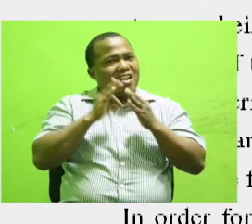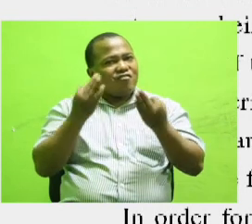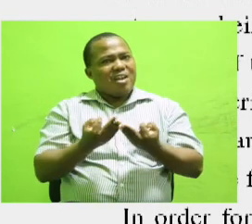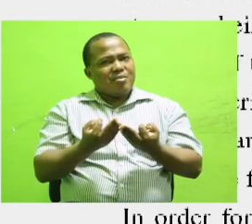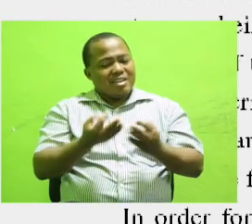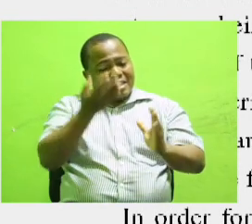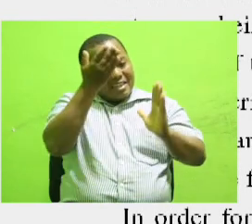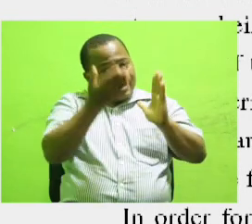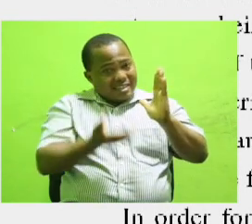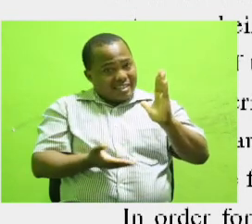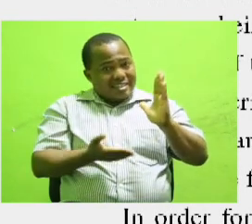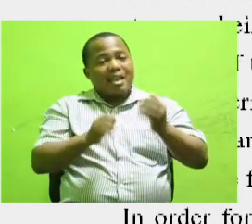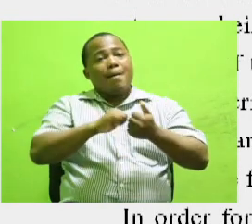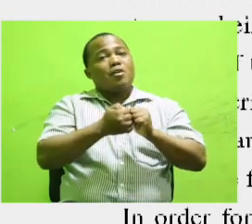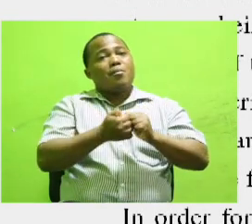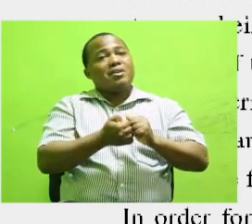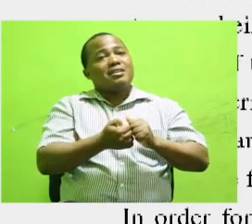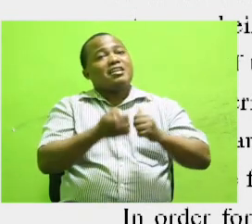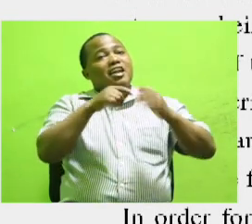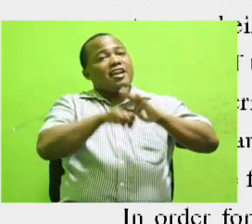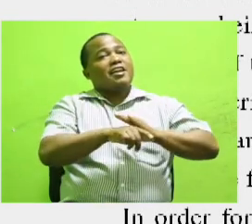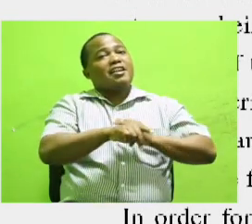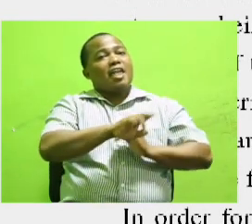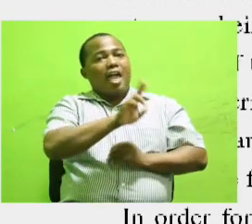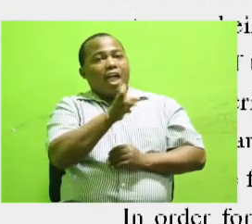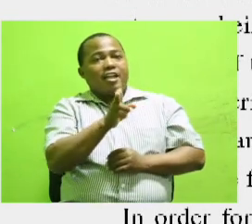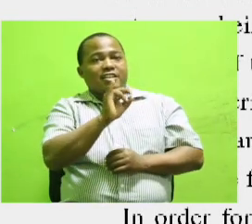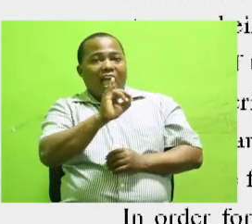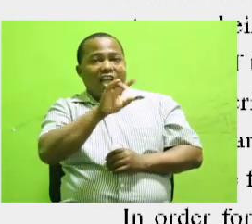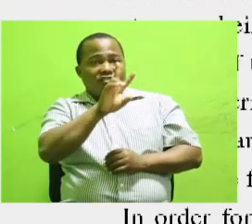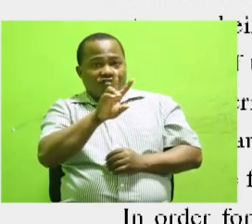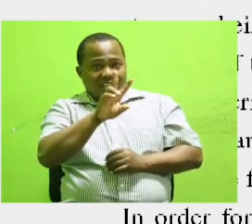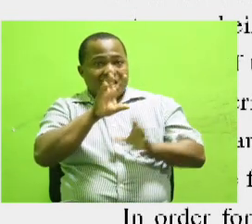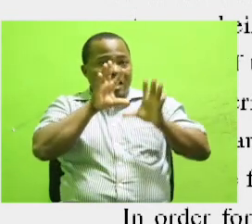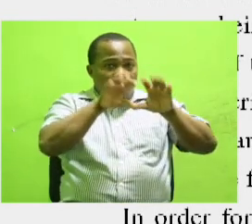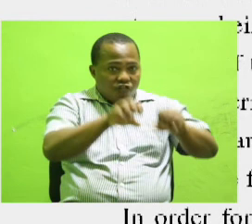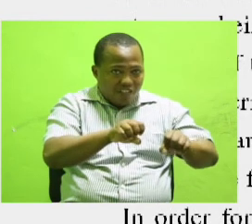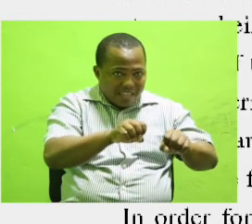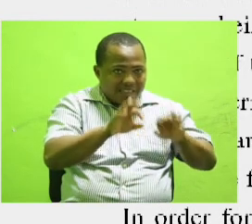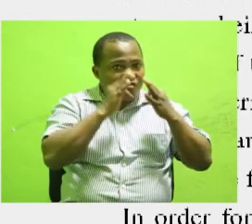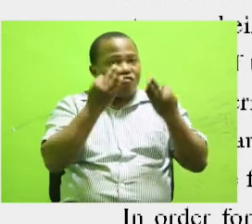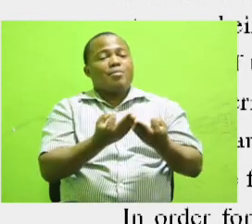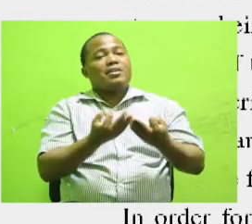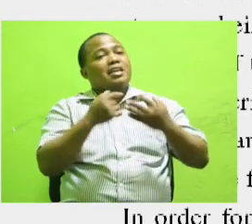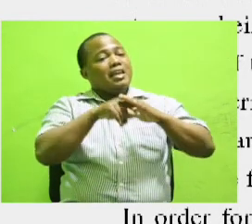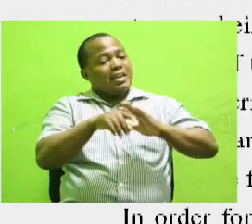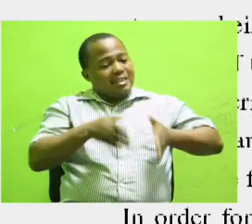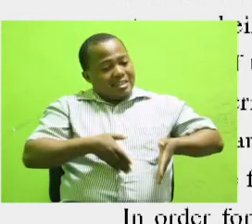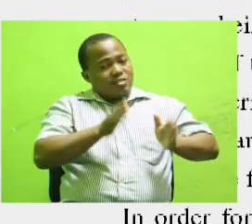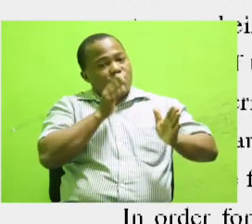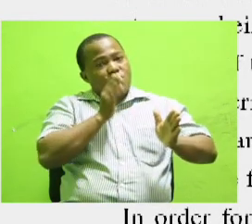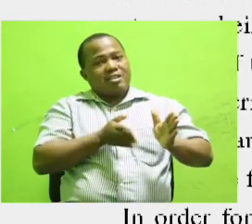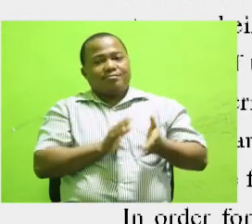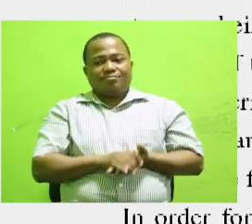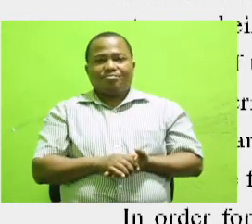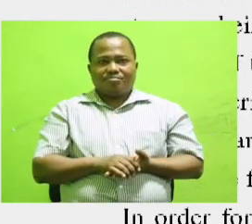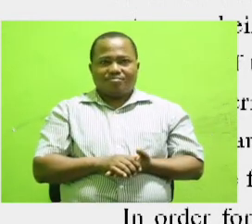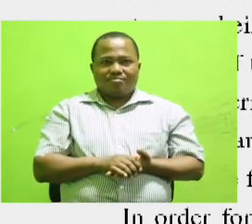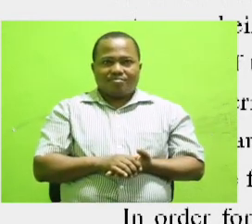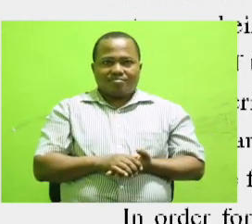a problem brought by HIV AIDS. It affects the family in this way. Also, the